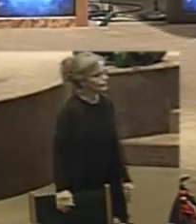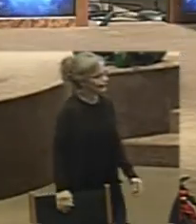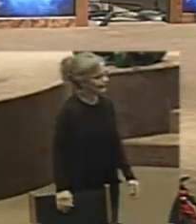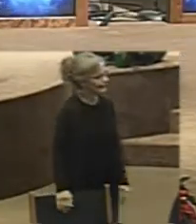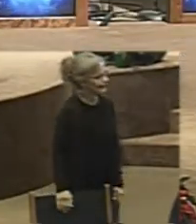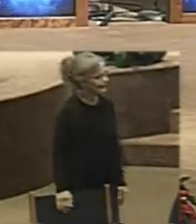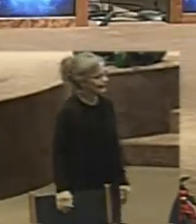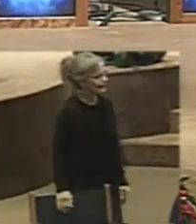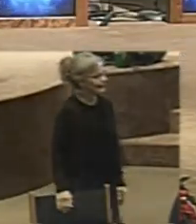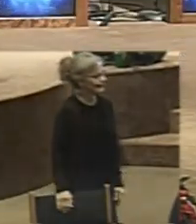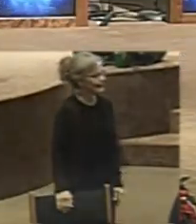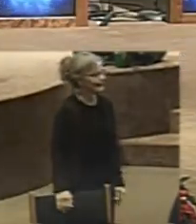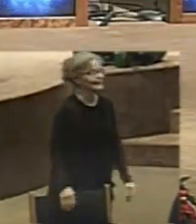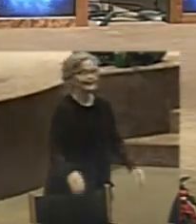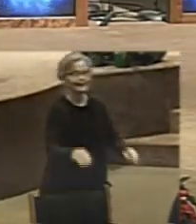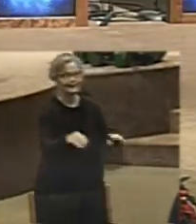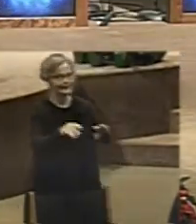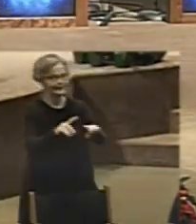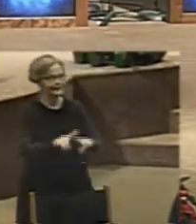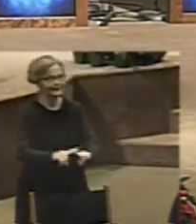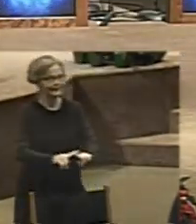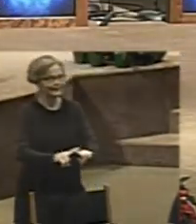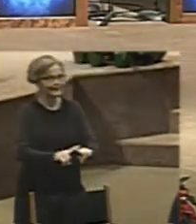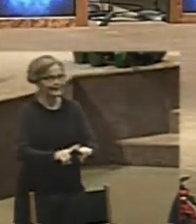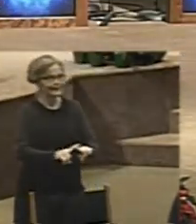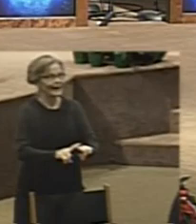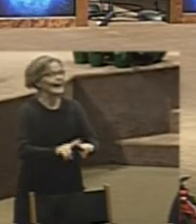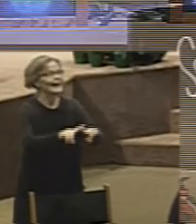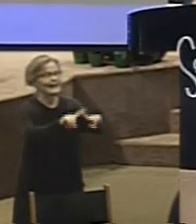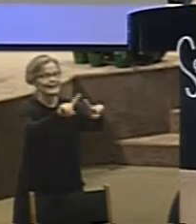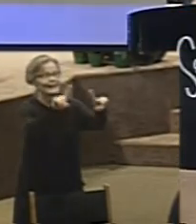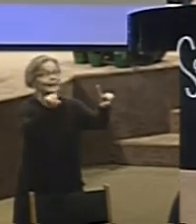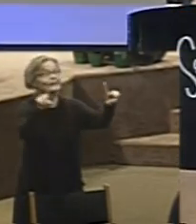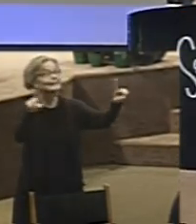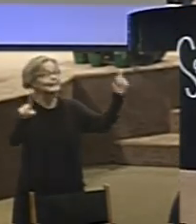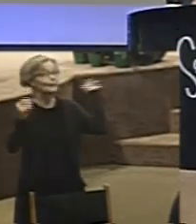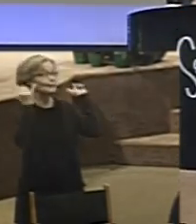Now tell him, unless he gets inspired.